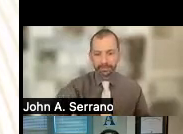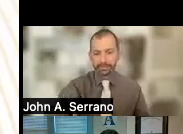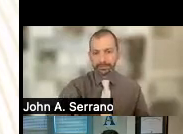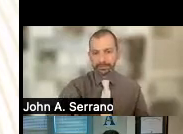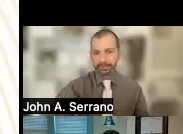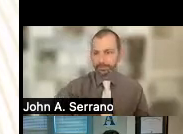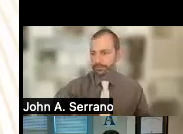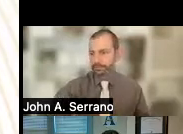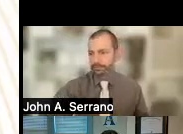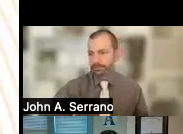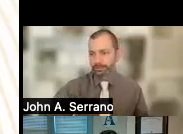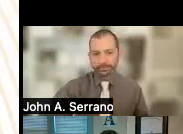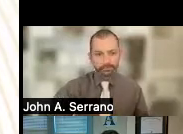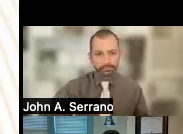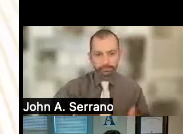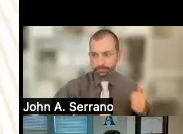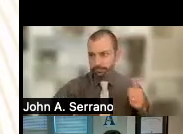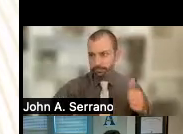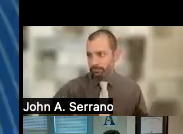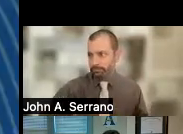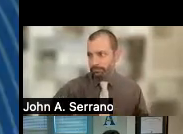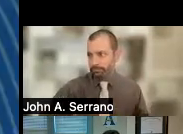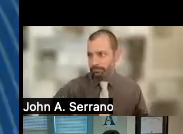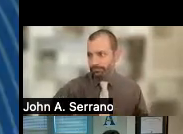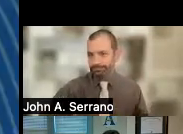frame. Yes.